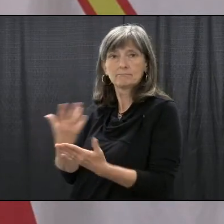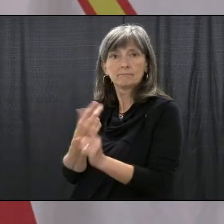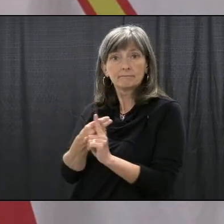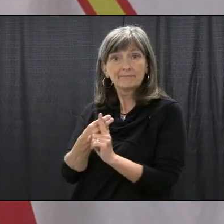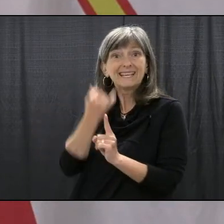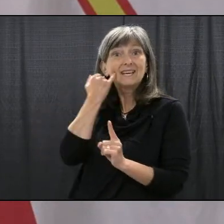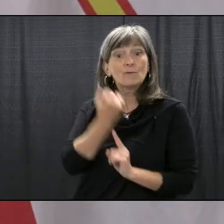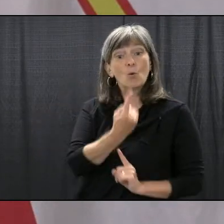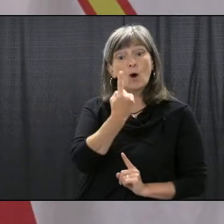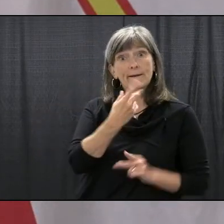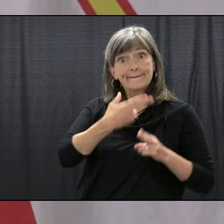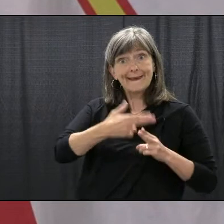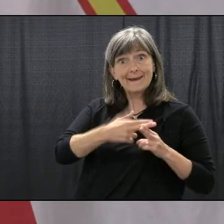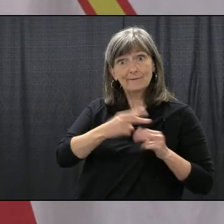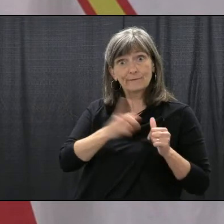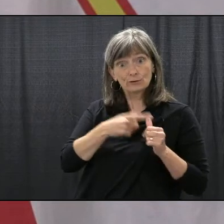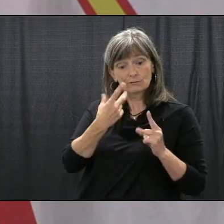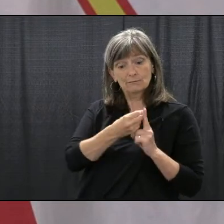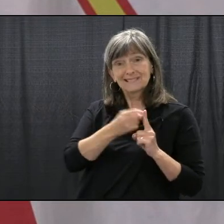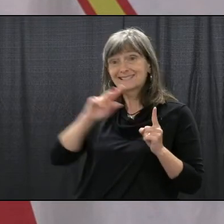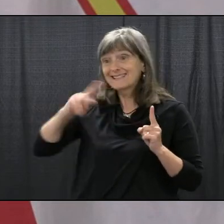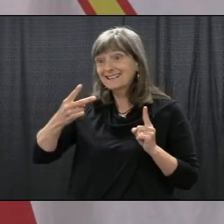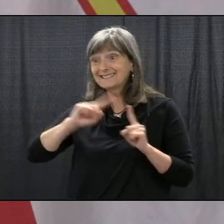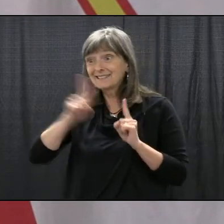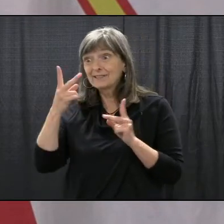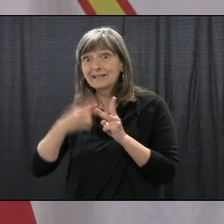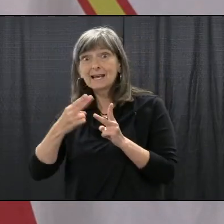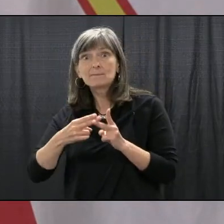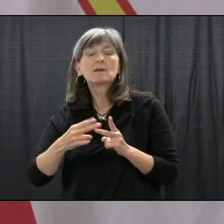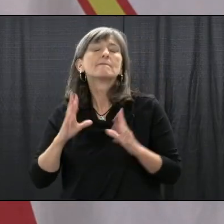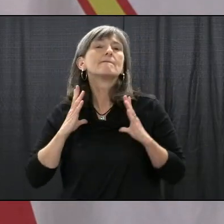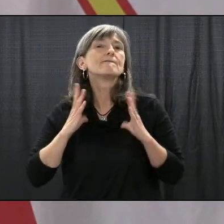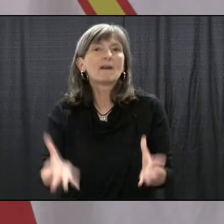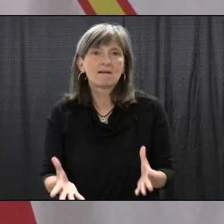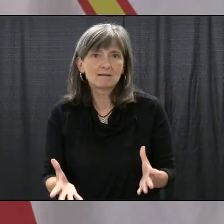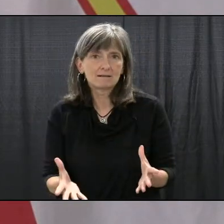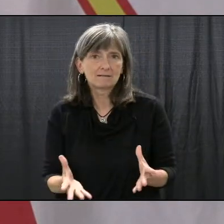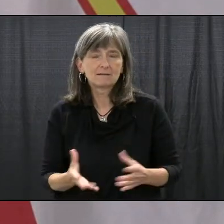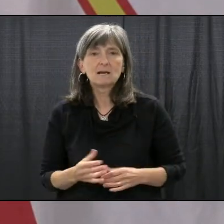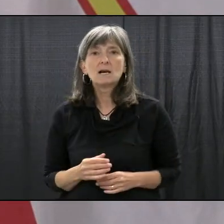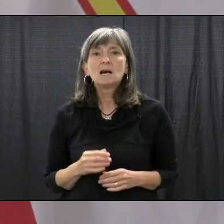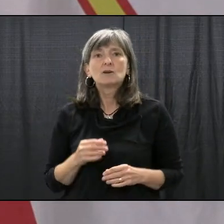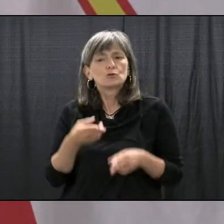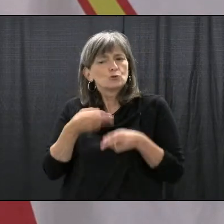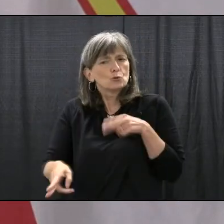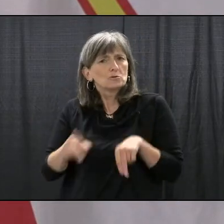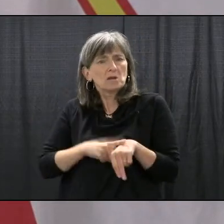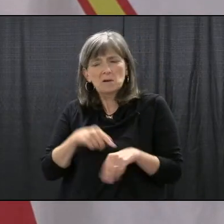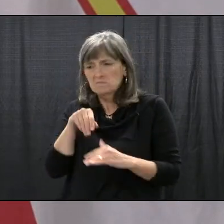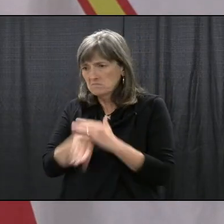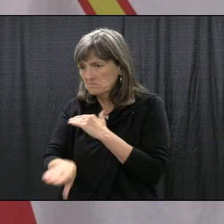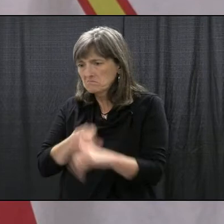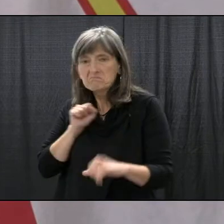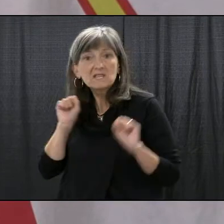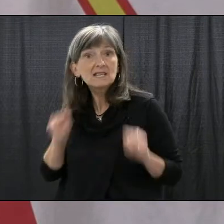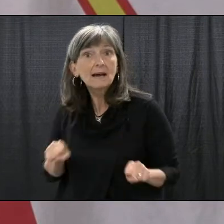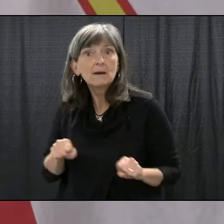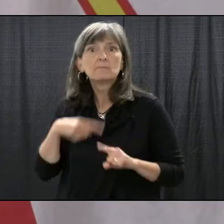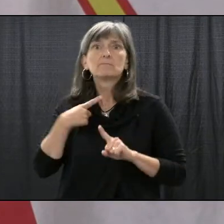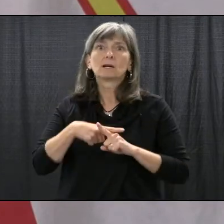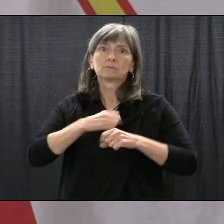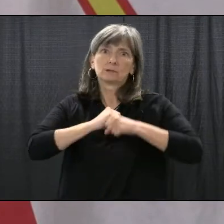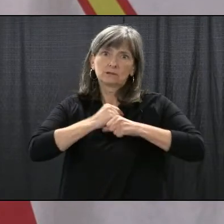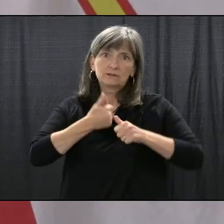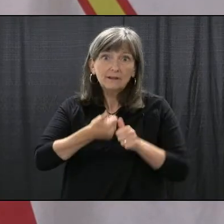second dose. It takes so little of your time to be vaccinated, and in return, you will receive substantial protection for yourself